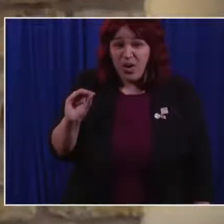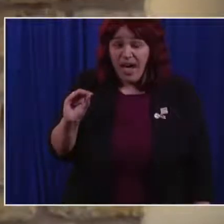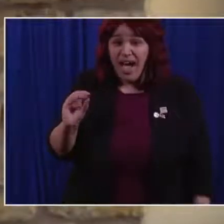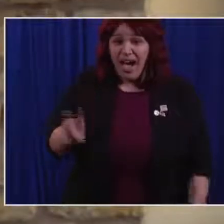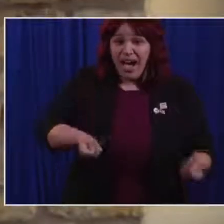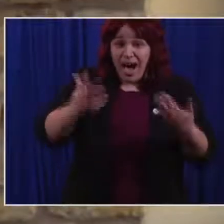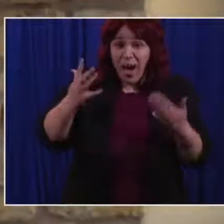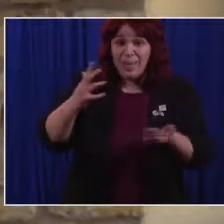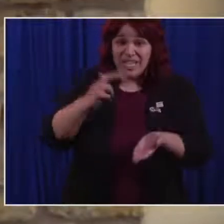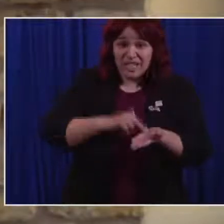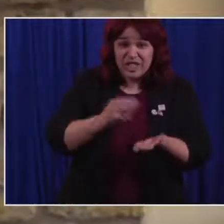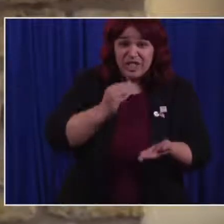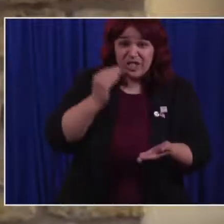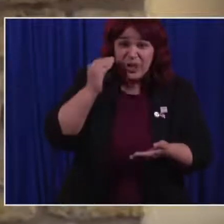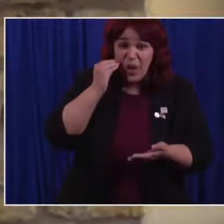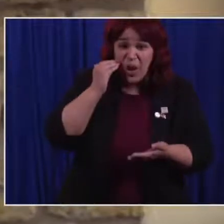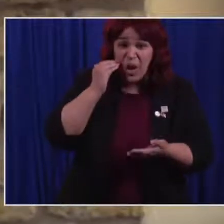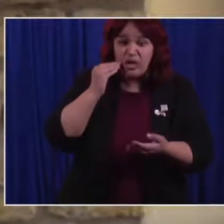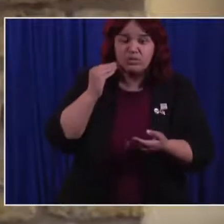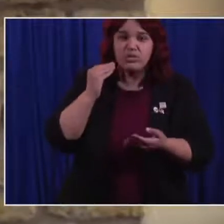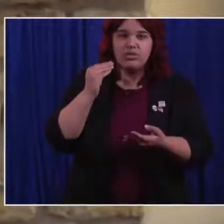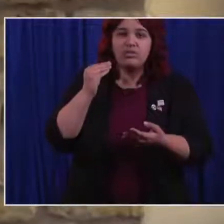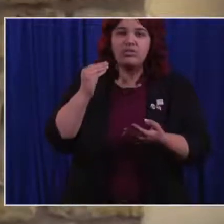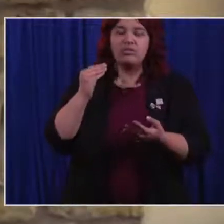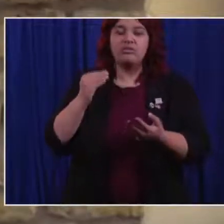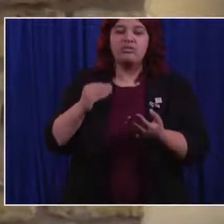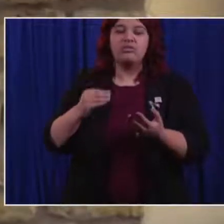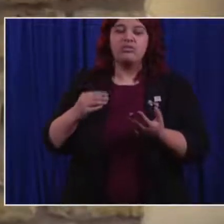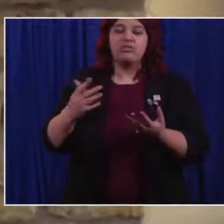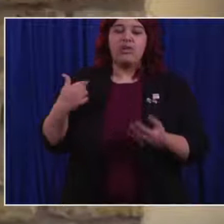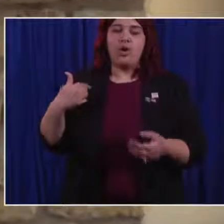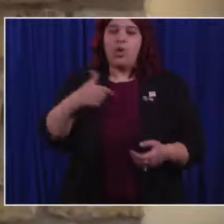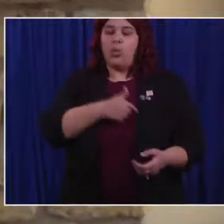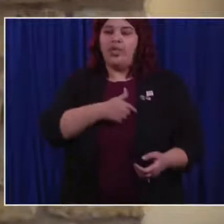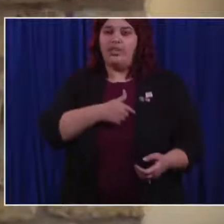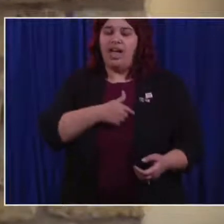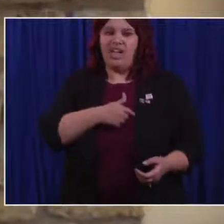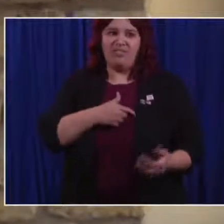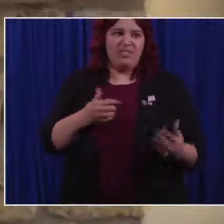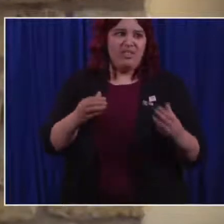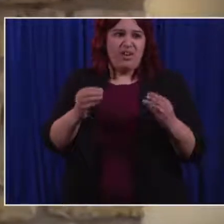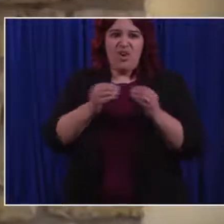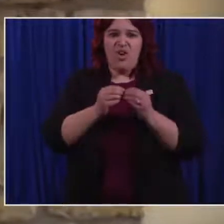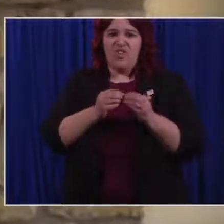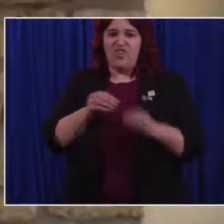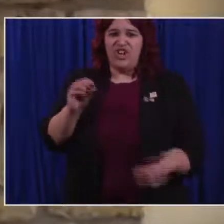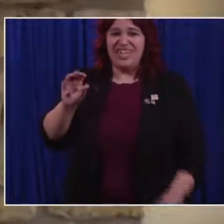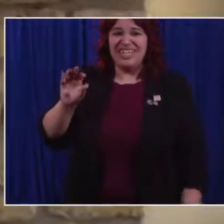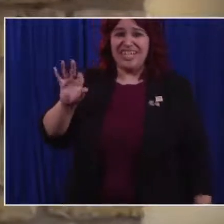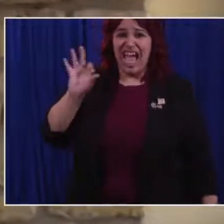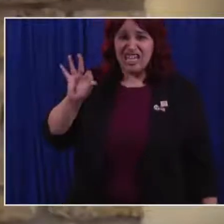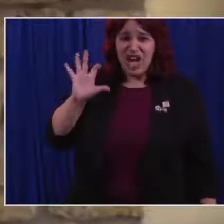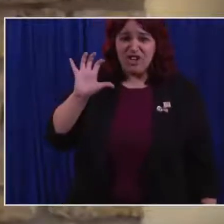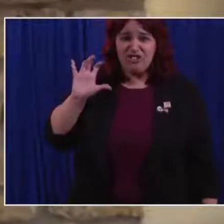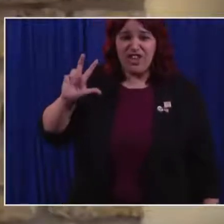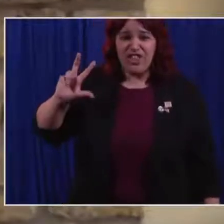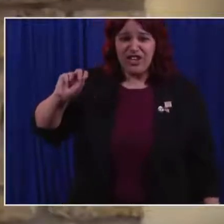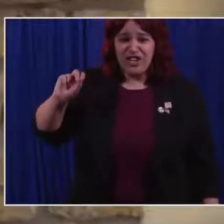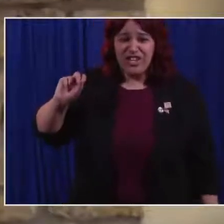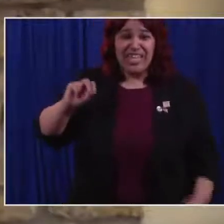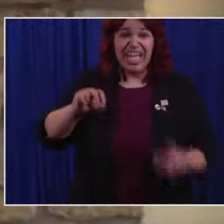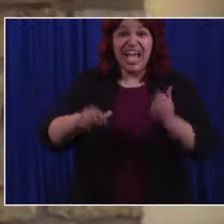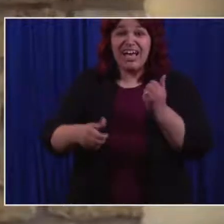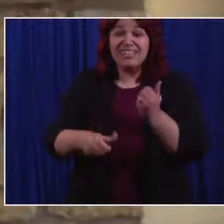So, we had 930 nursing homes. We have over 700 assisted living facilities. So we had